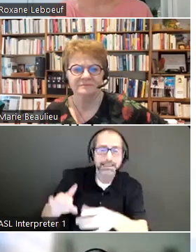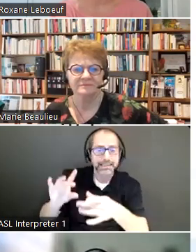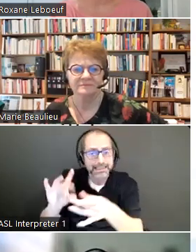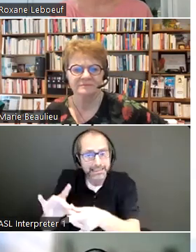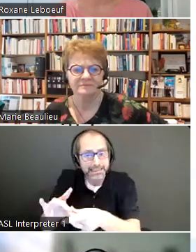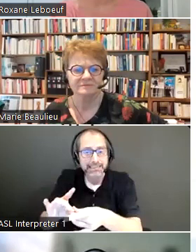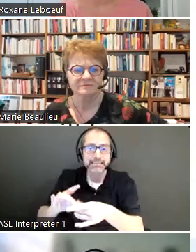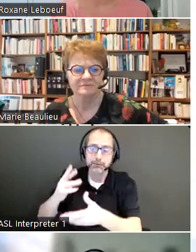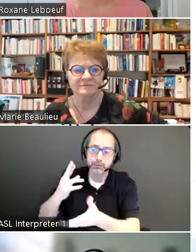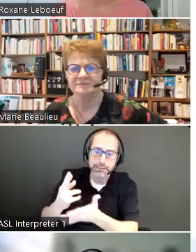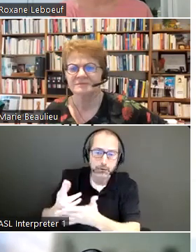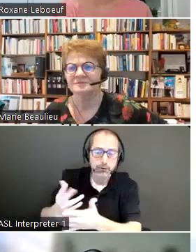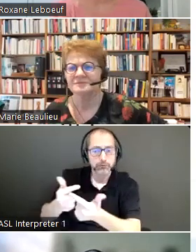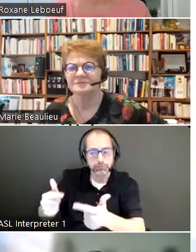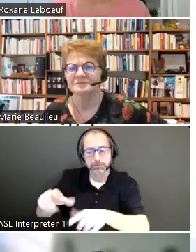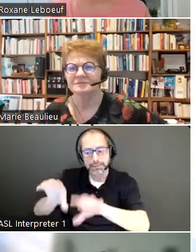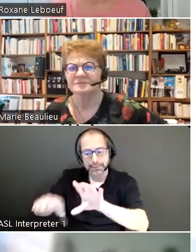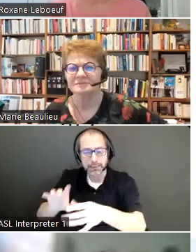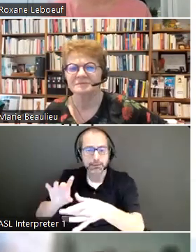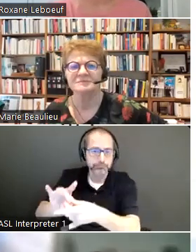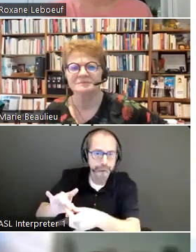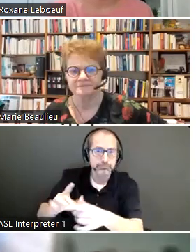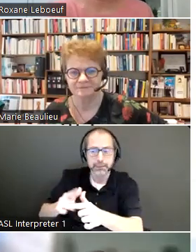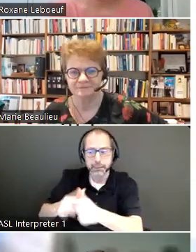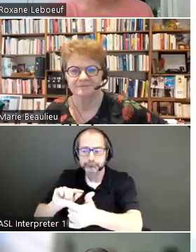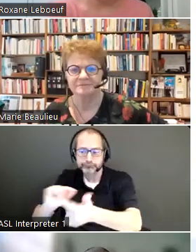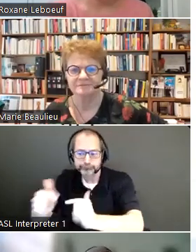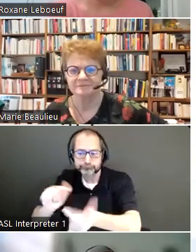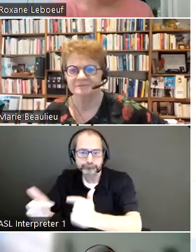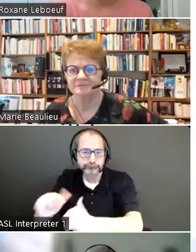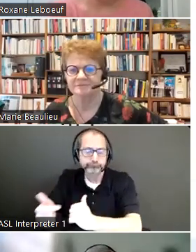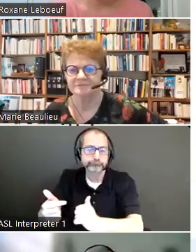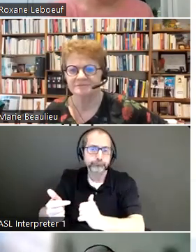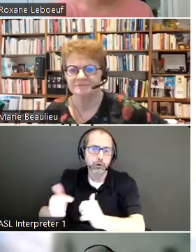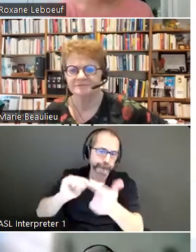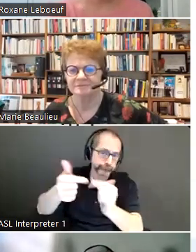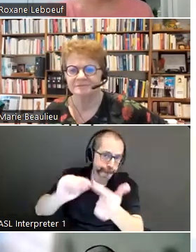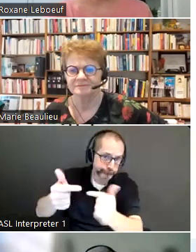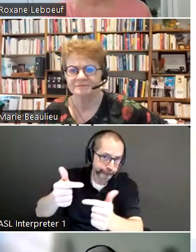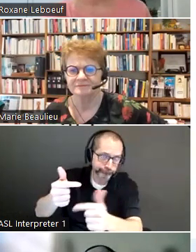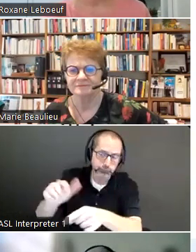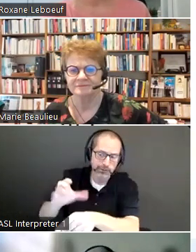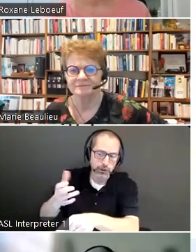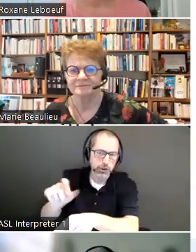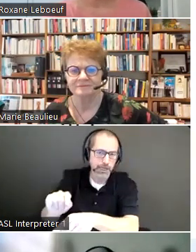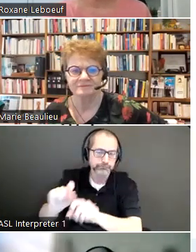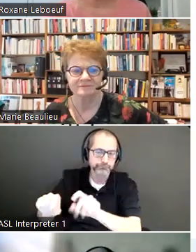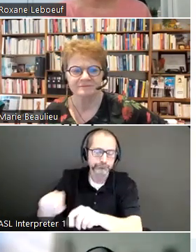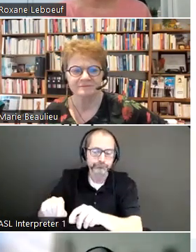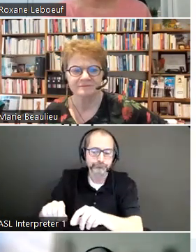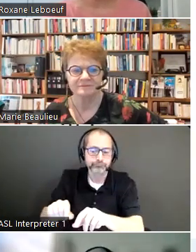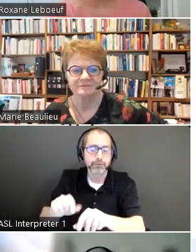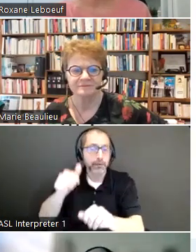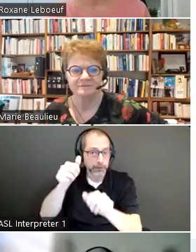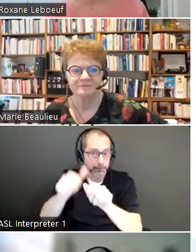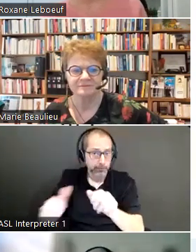chat box to help us continue that dialogue today during our presentation. As I mentioned, we have our ASL interpreters